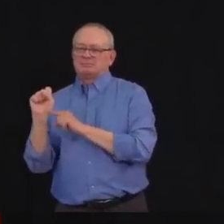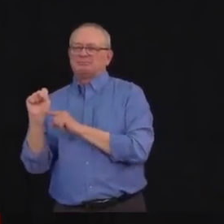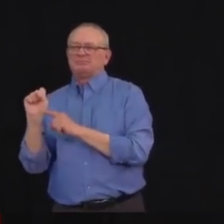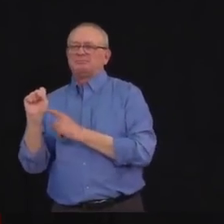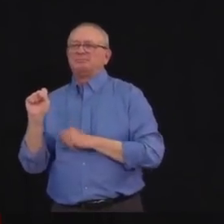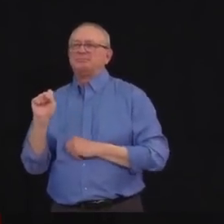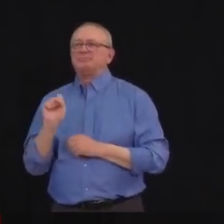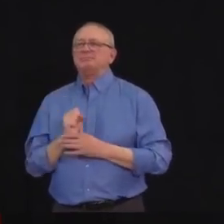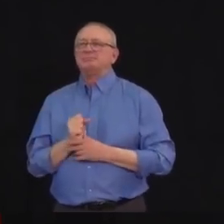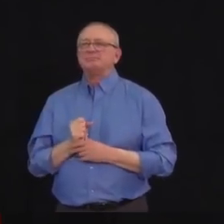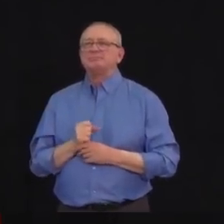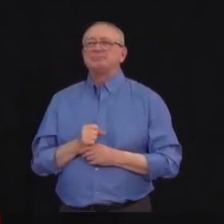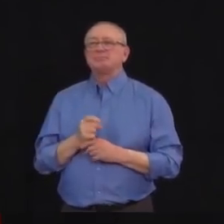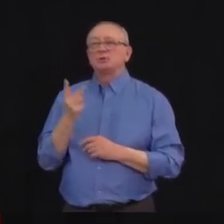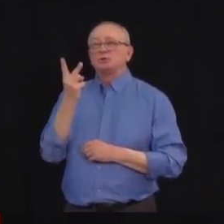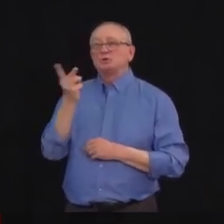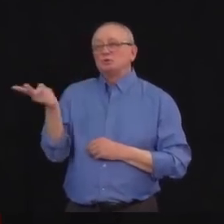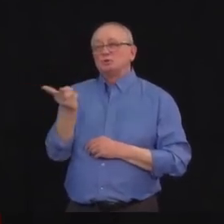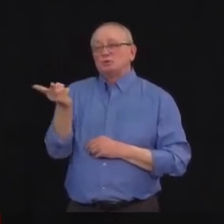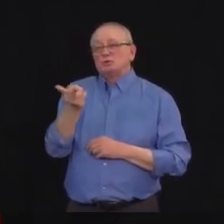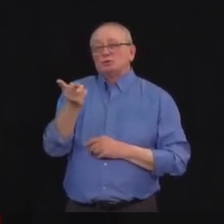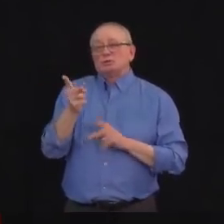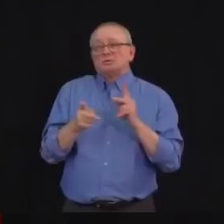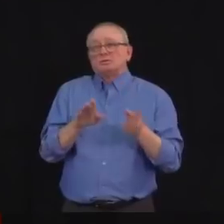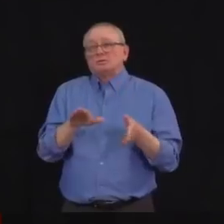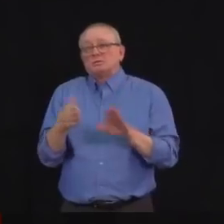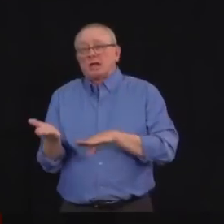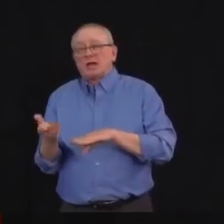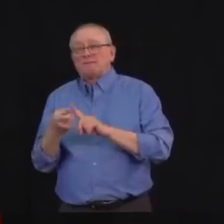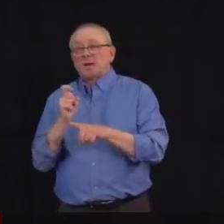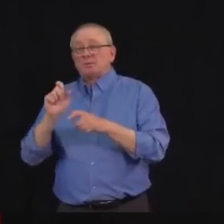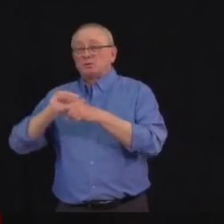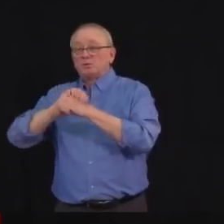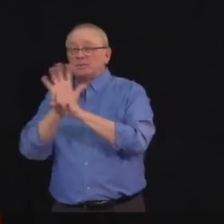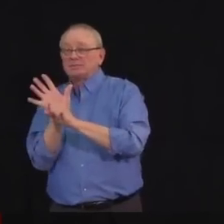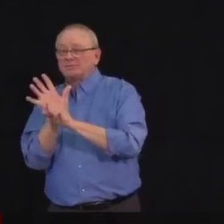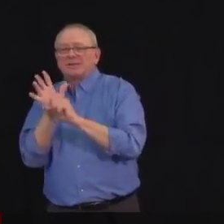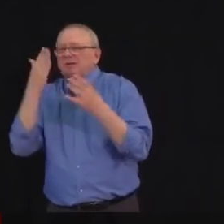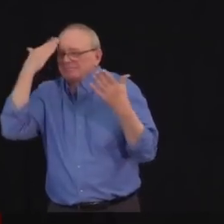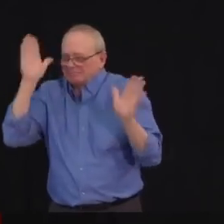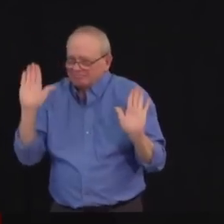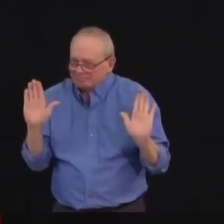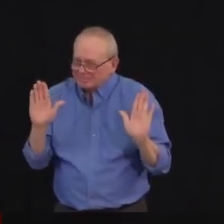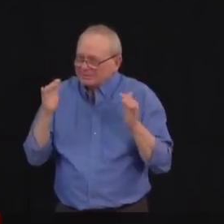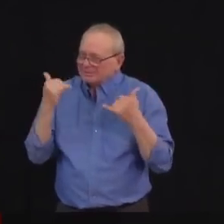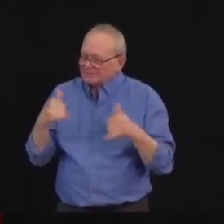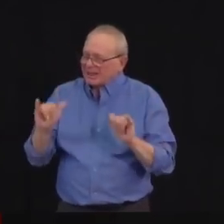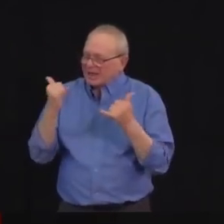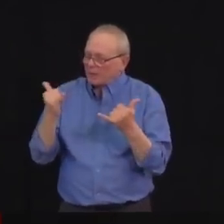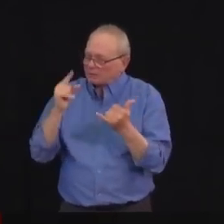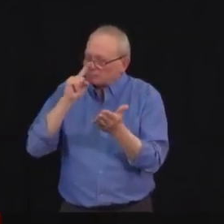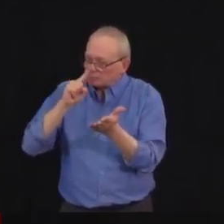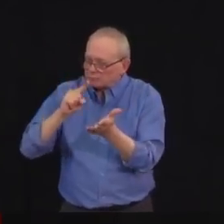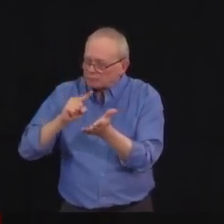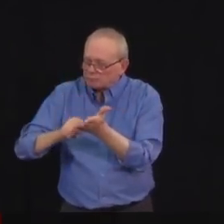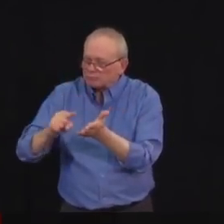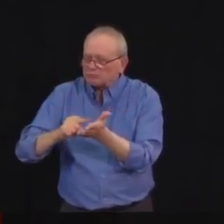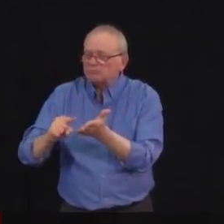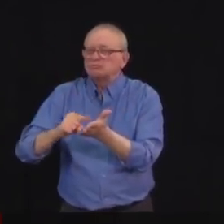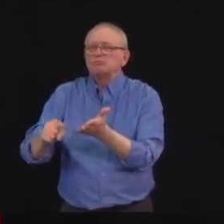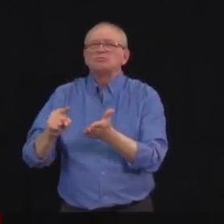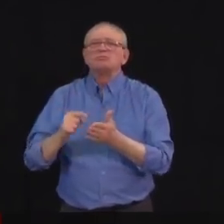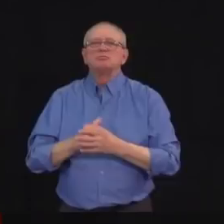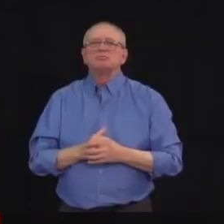2 deaths were COVID related, I want it to be clear that investigations are underway to determine that. I want to offer